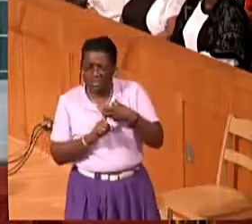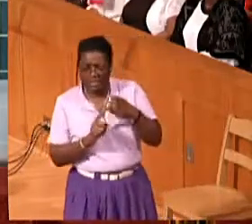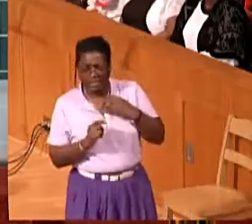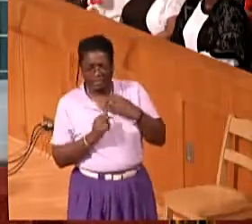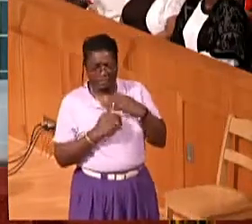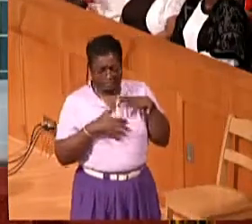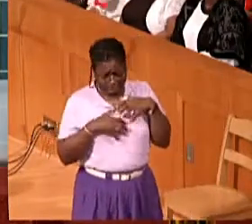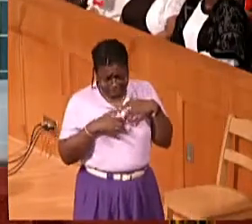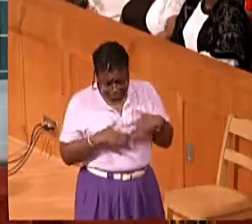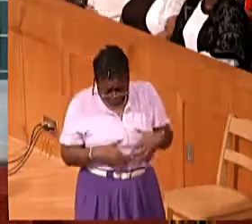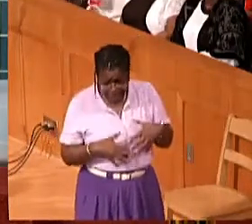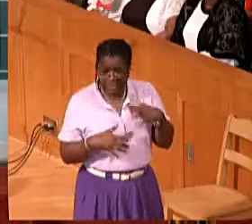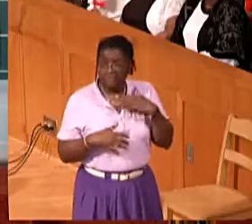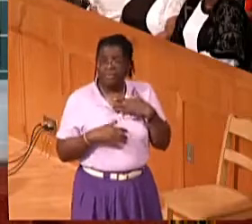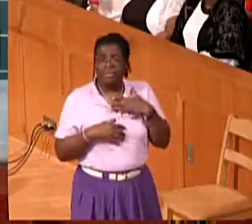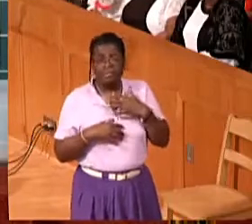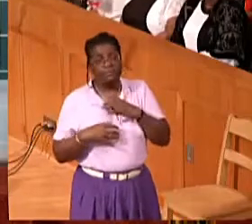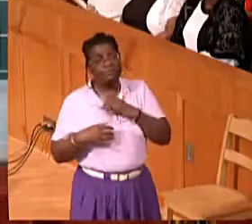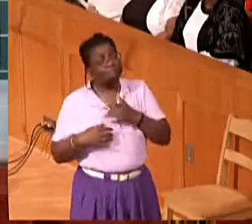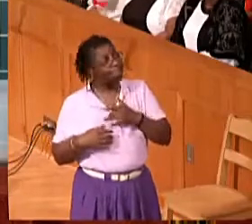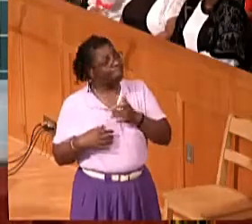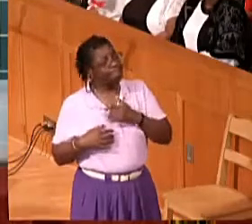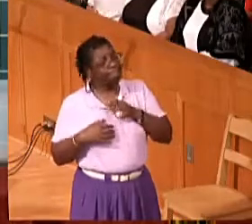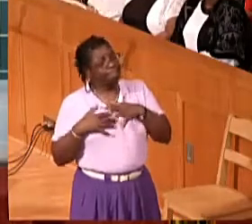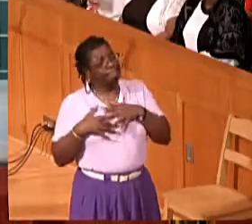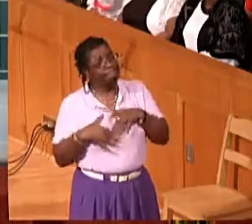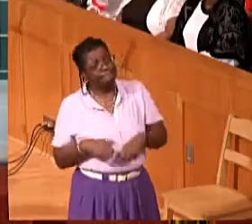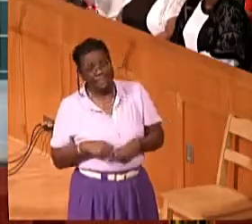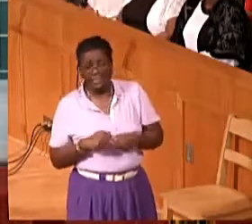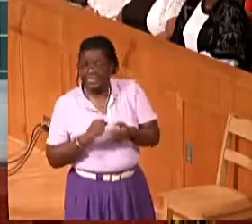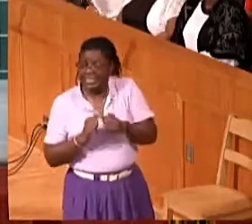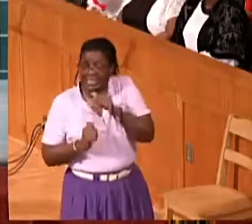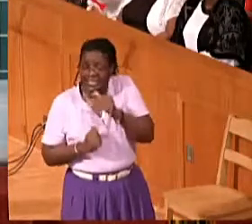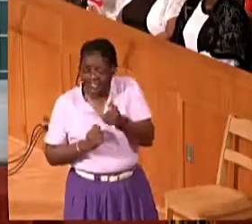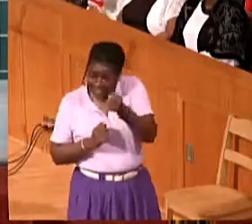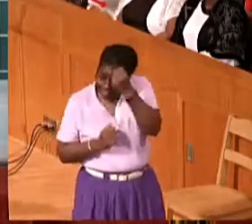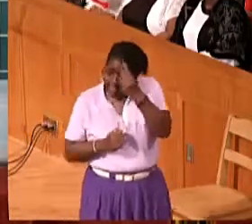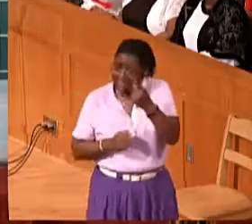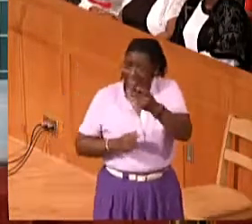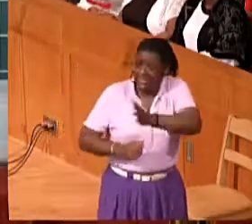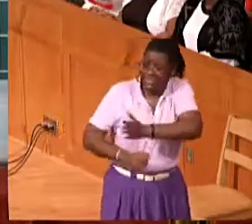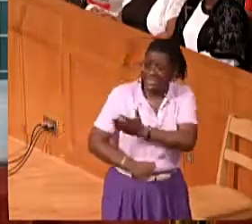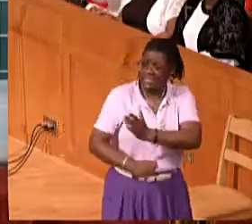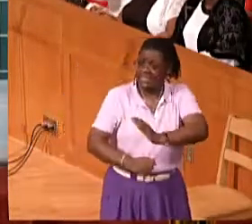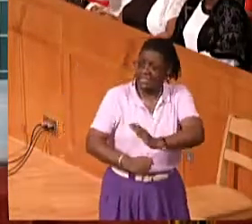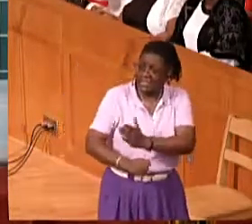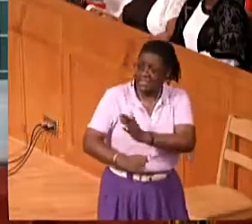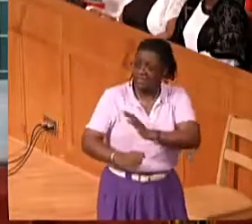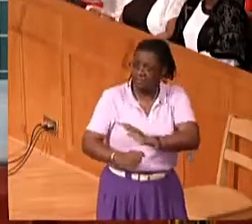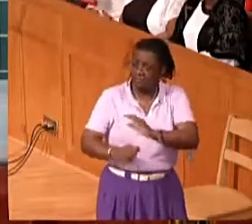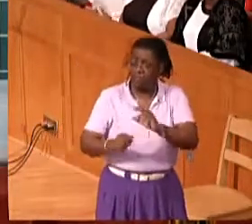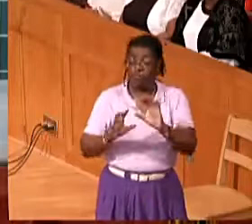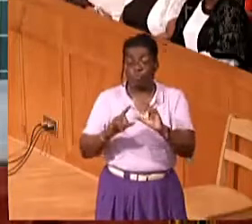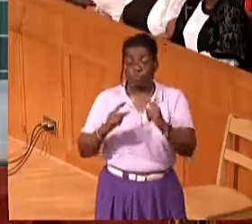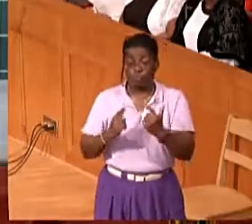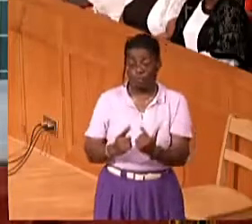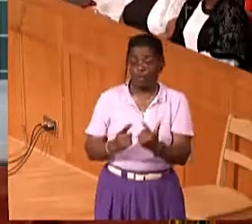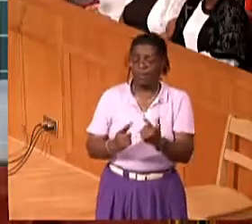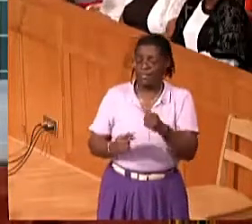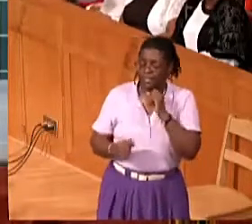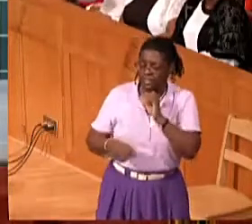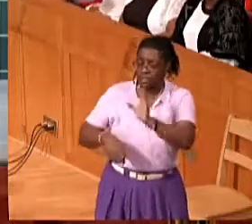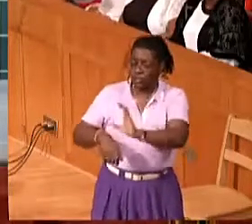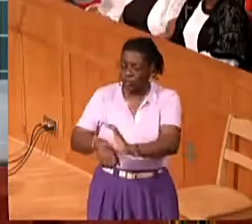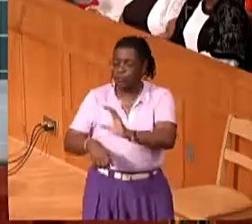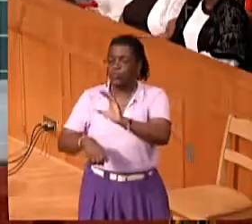harps on the willow trees, don't understand that singing in the choir is church work, but the work of the church